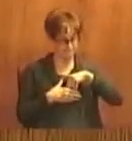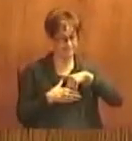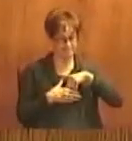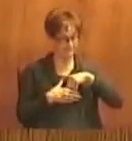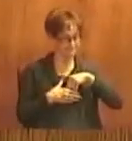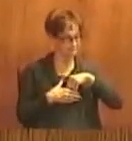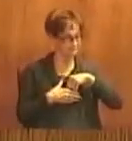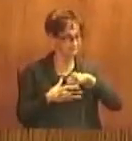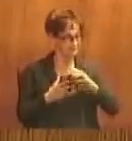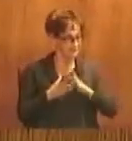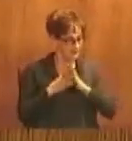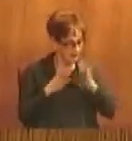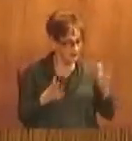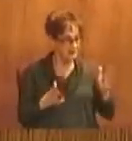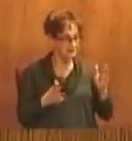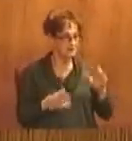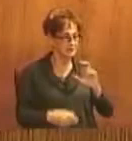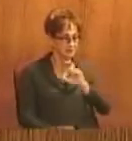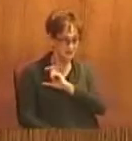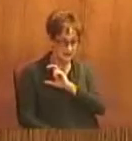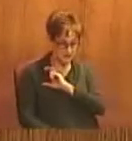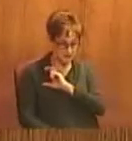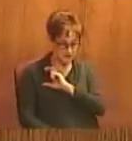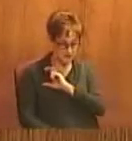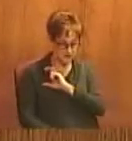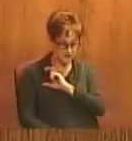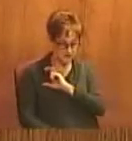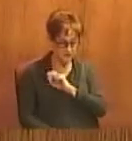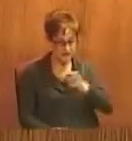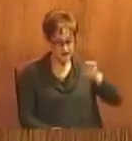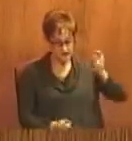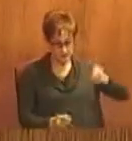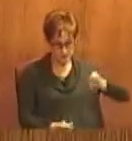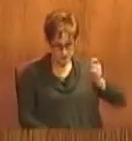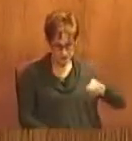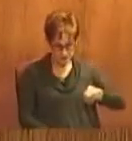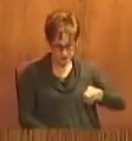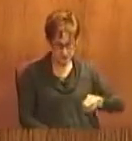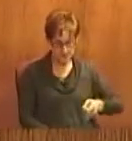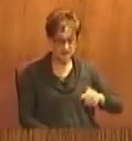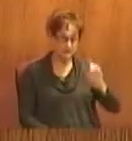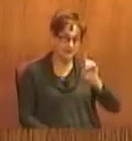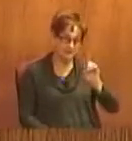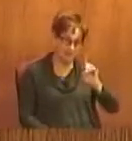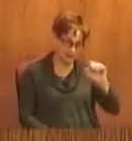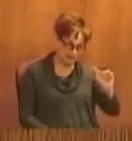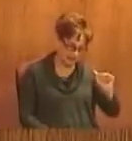lots of our policemen, our judges, district attorneys,